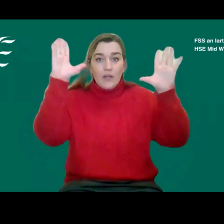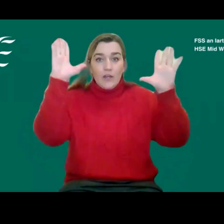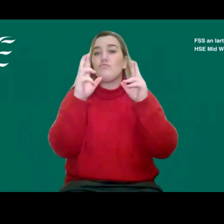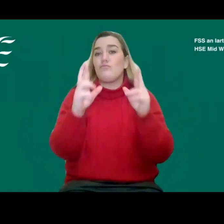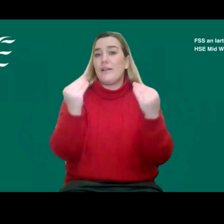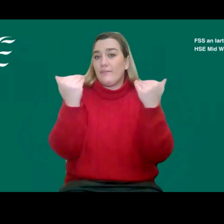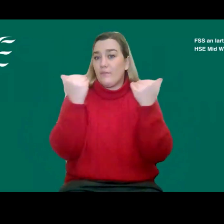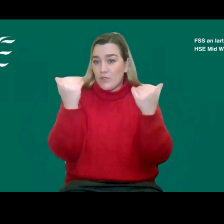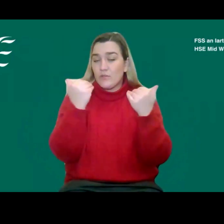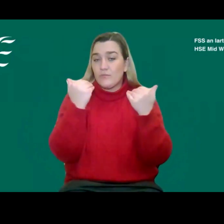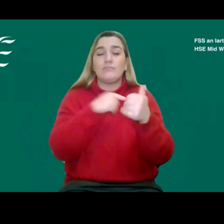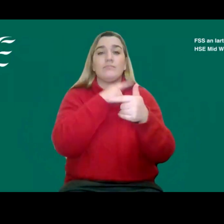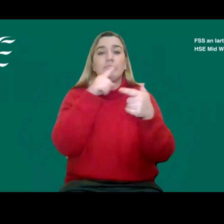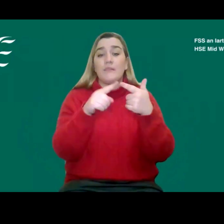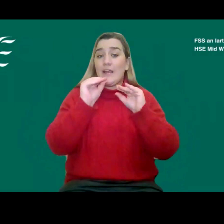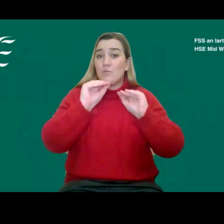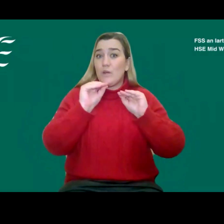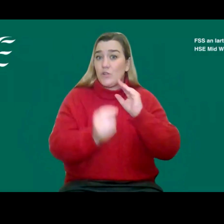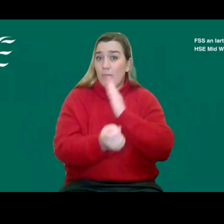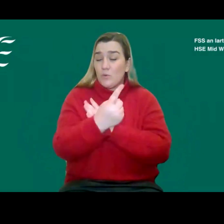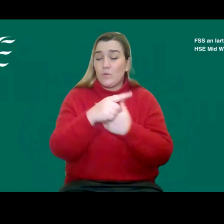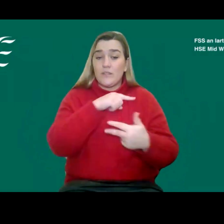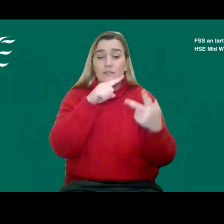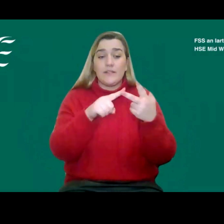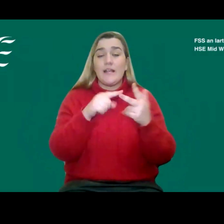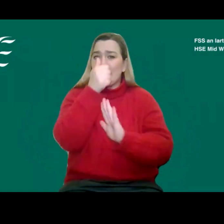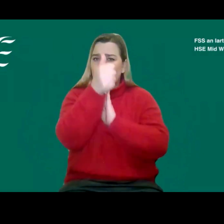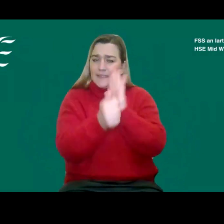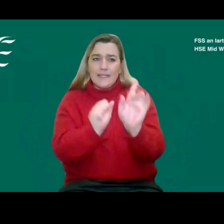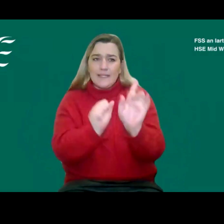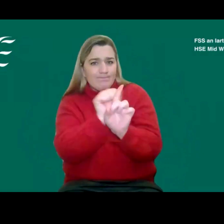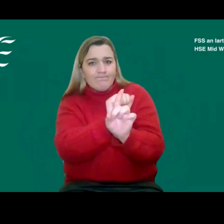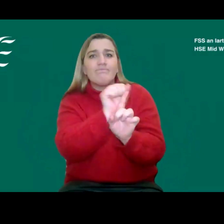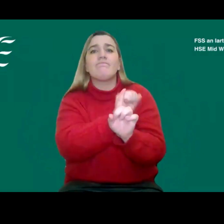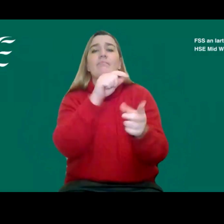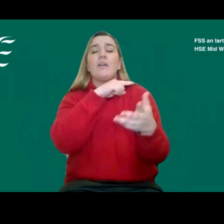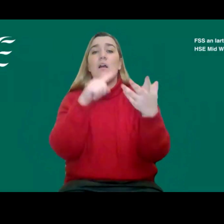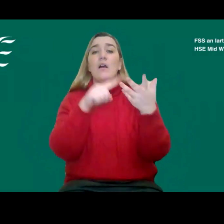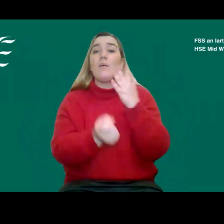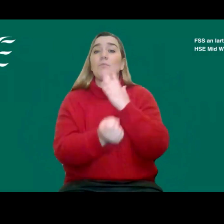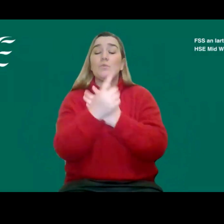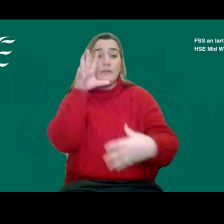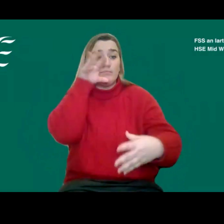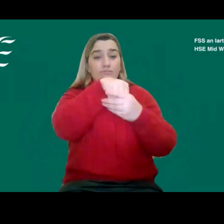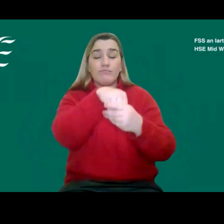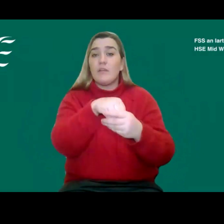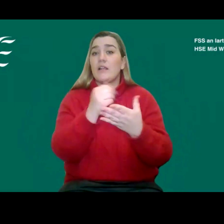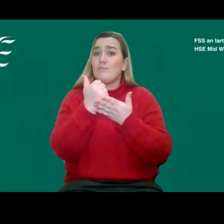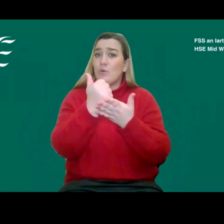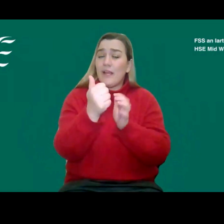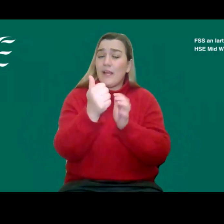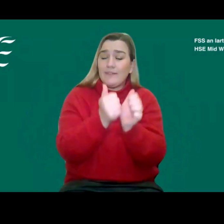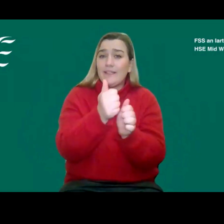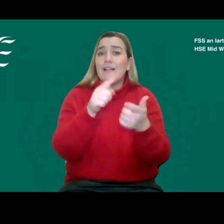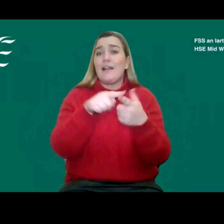information, education opportunities, skills development, and the chance to engage in supportive activities and